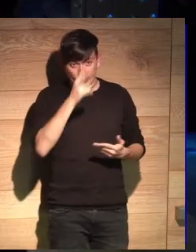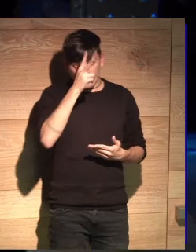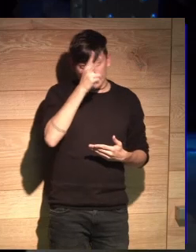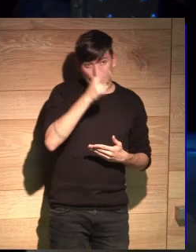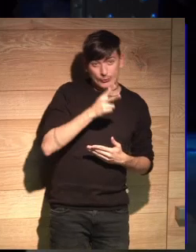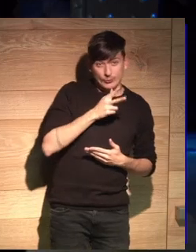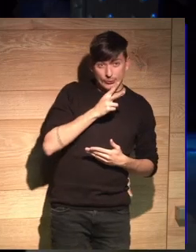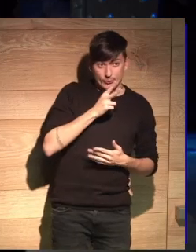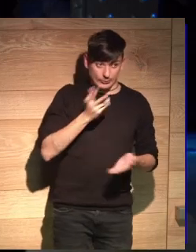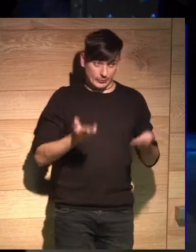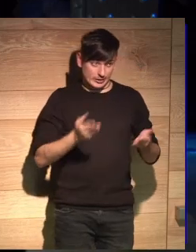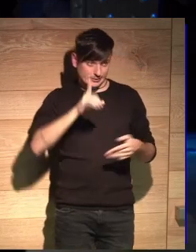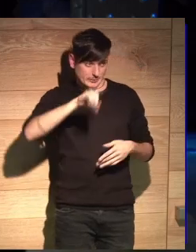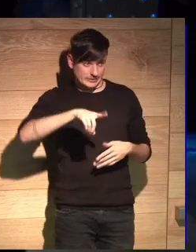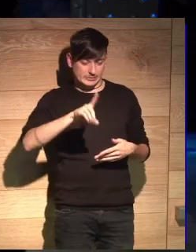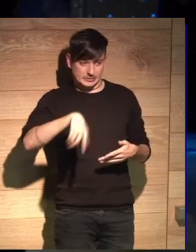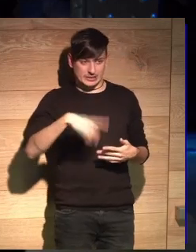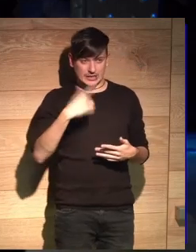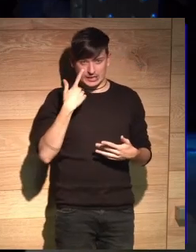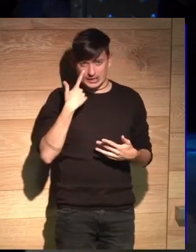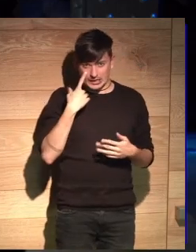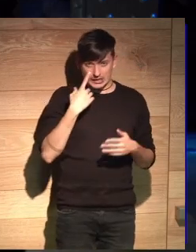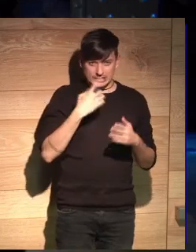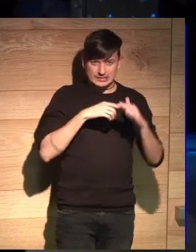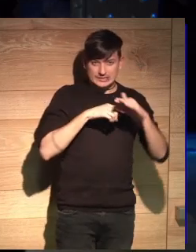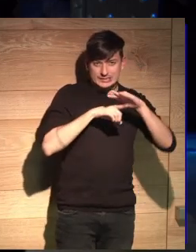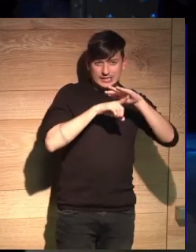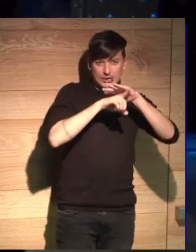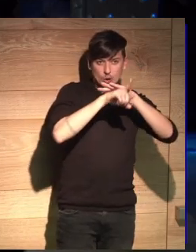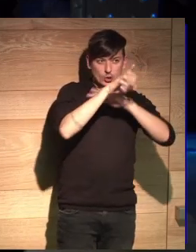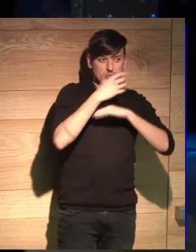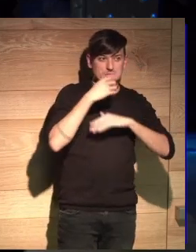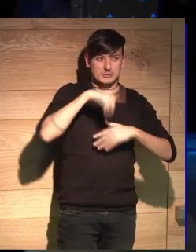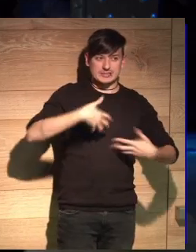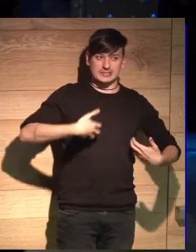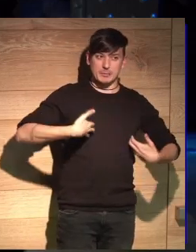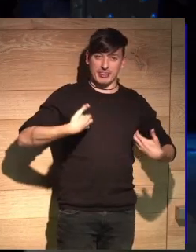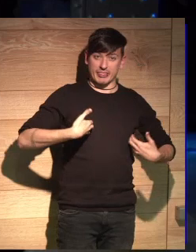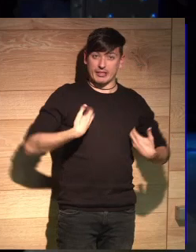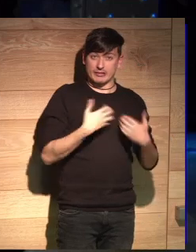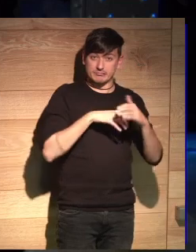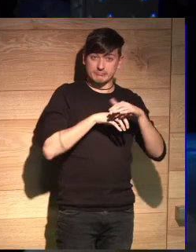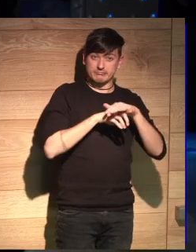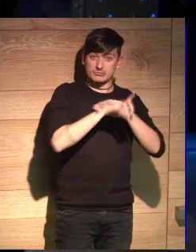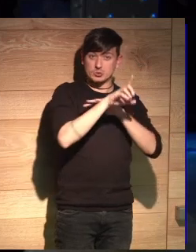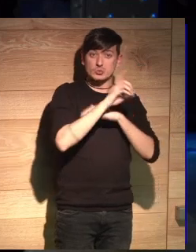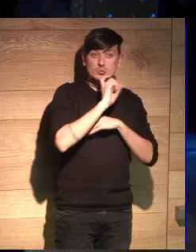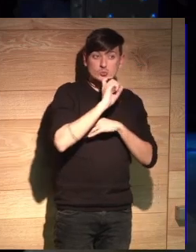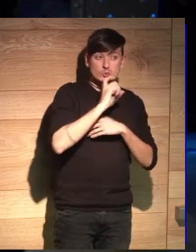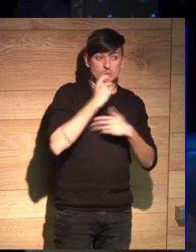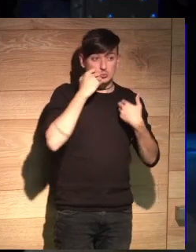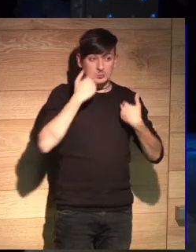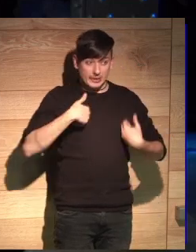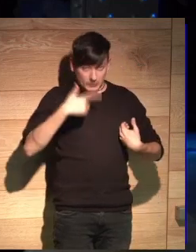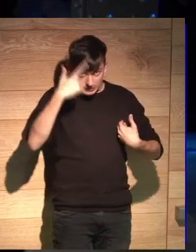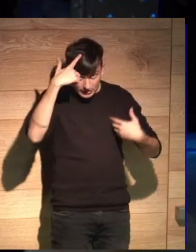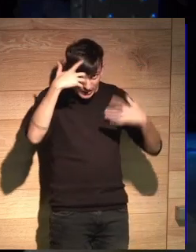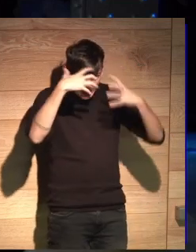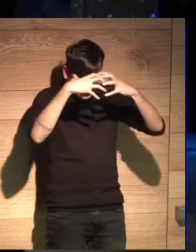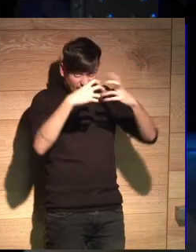grown-up chicken with a young chicken, and we see the development of the chimpanzee and how